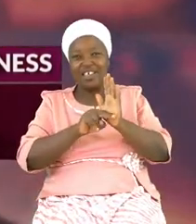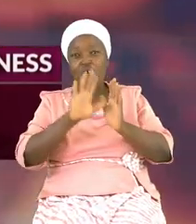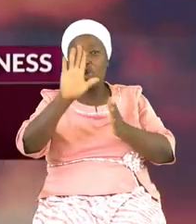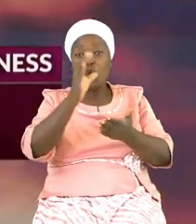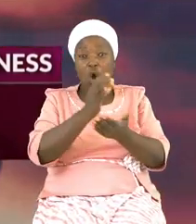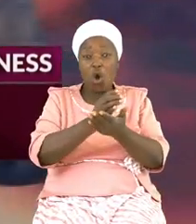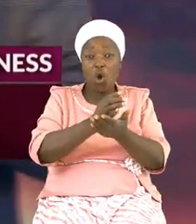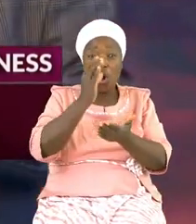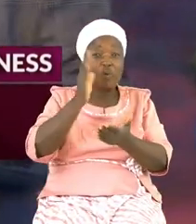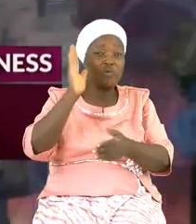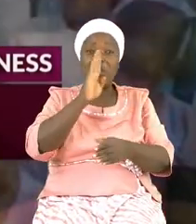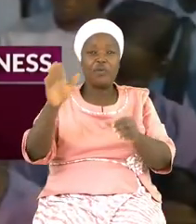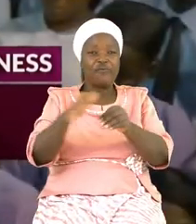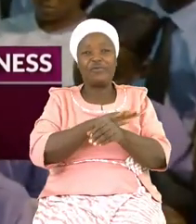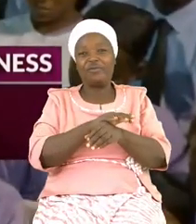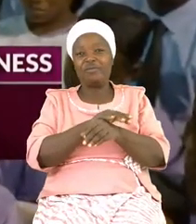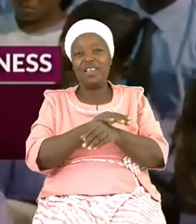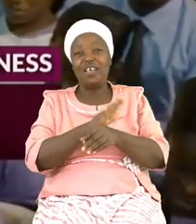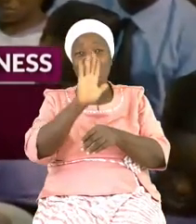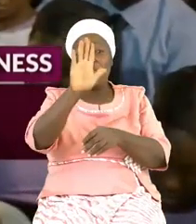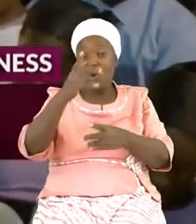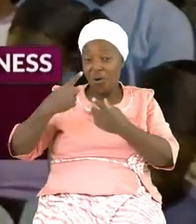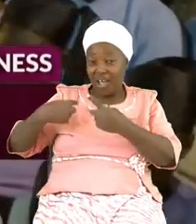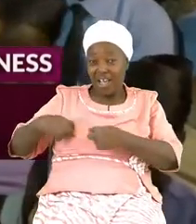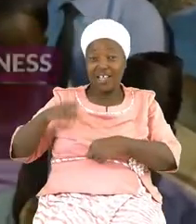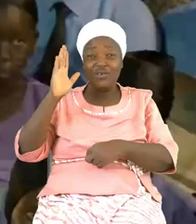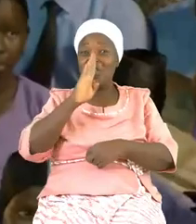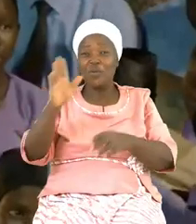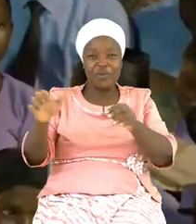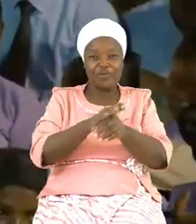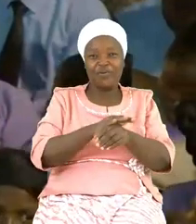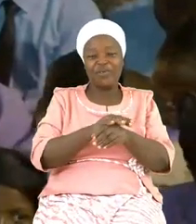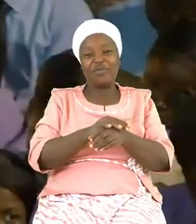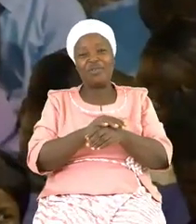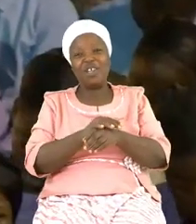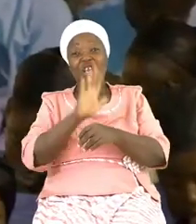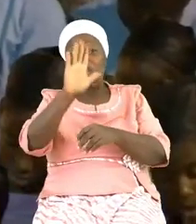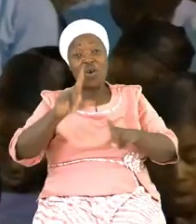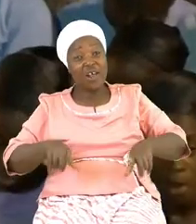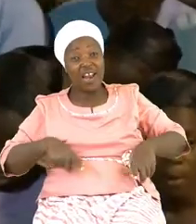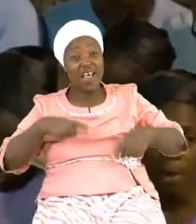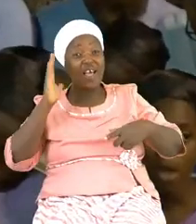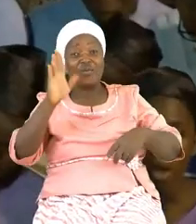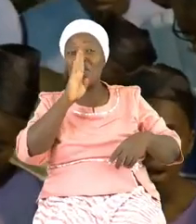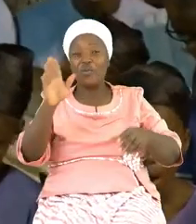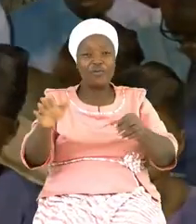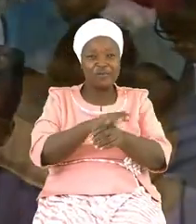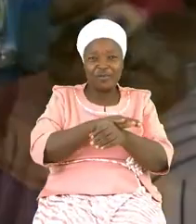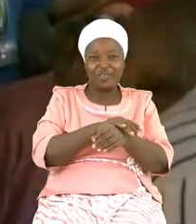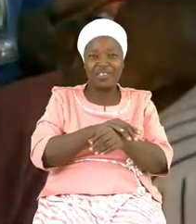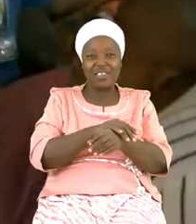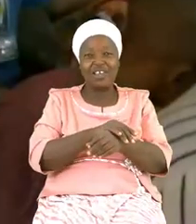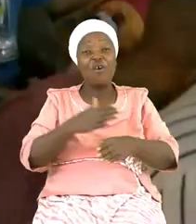full. Amen. Your heart will be full. Amen. Your life will be full. Amen. Full of